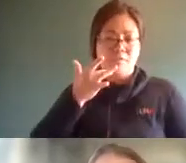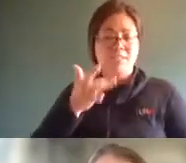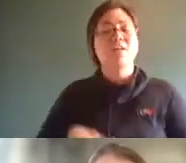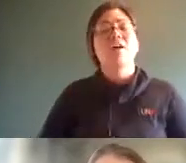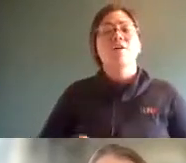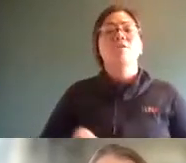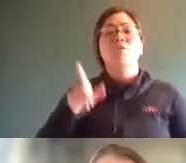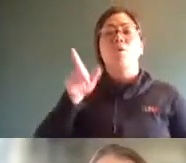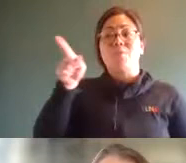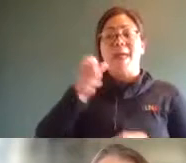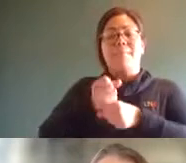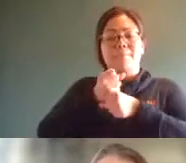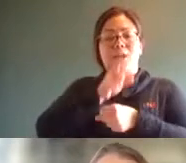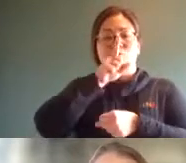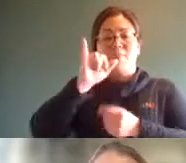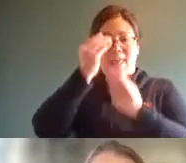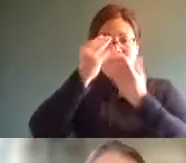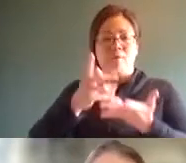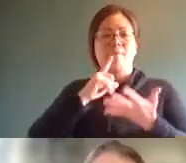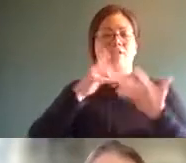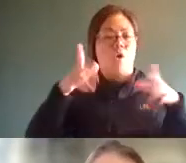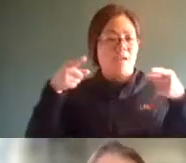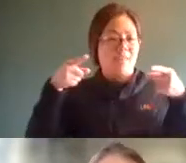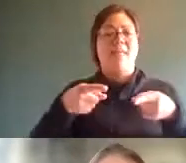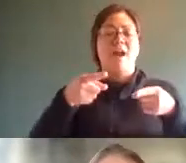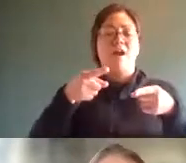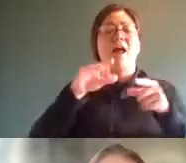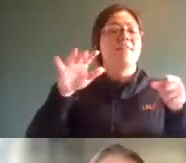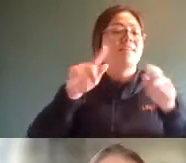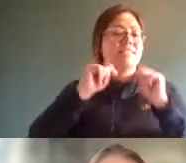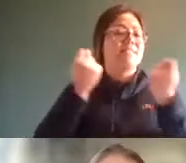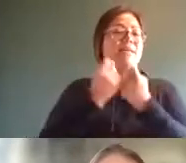can make sure that that information is fully absorbed by their team.